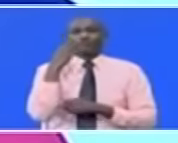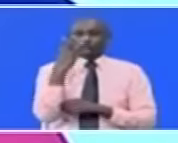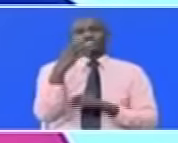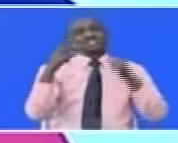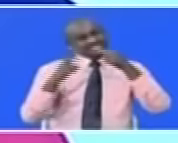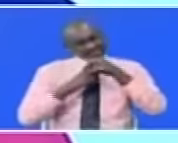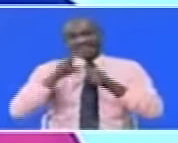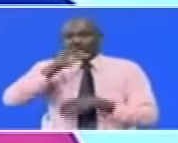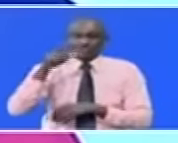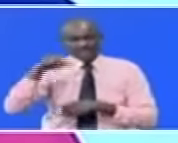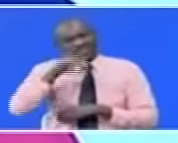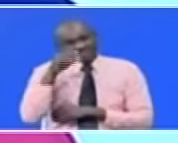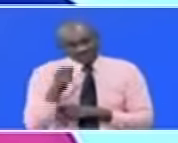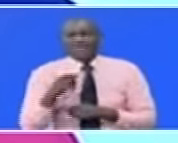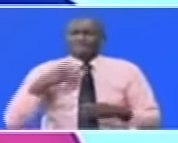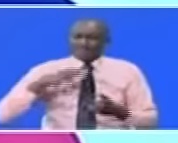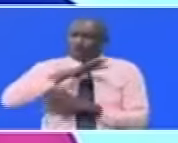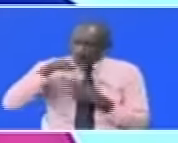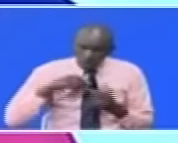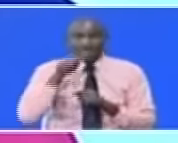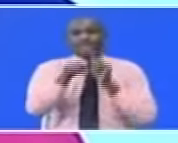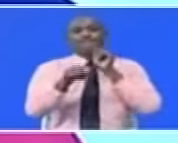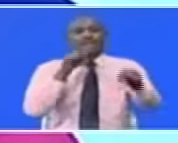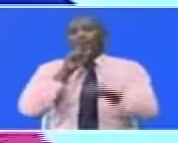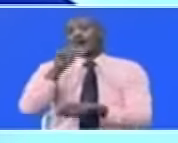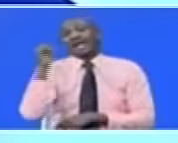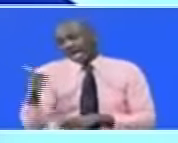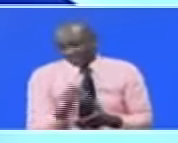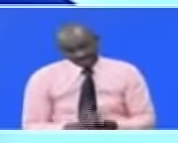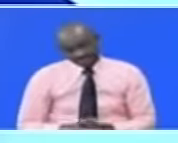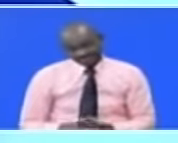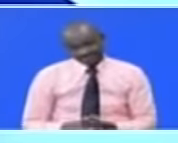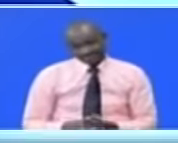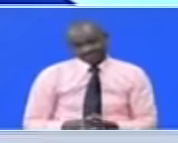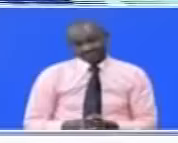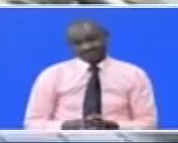Murimi Mwangi now reports, everybody seems to be blaming somebody else.